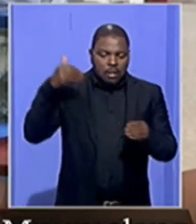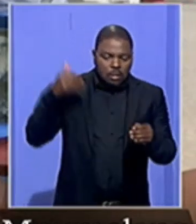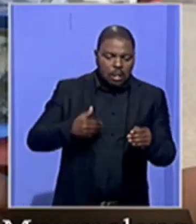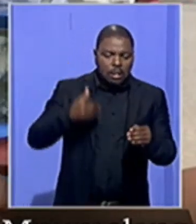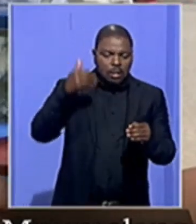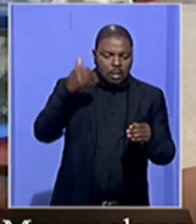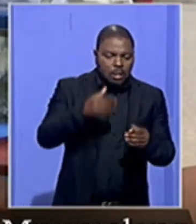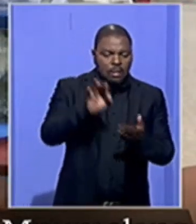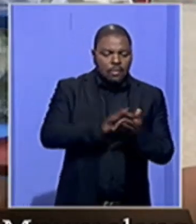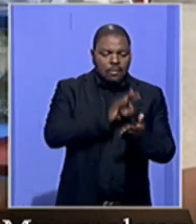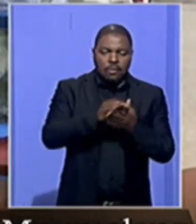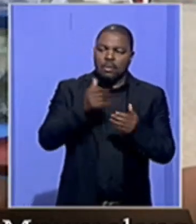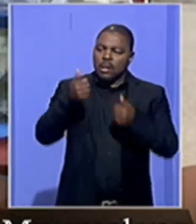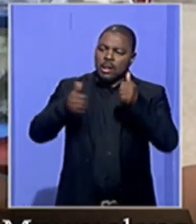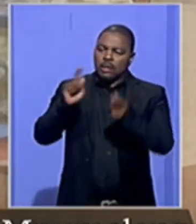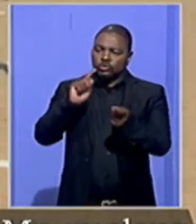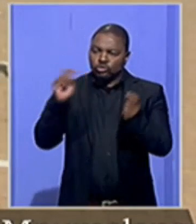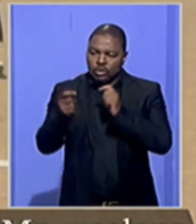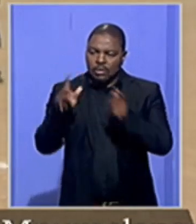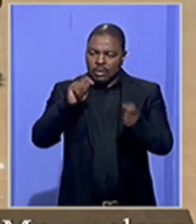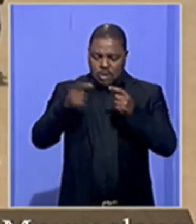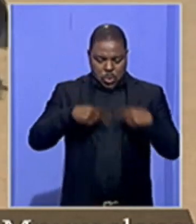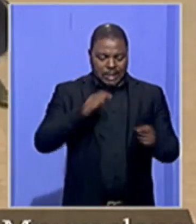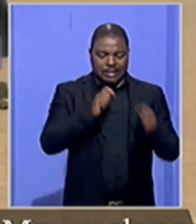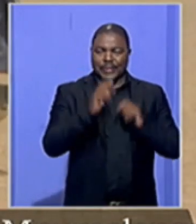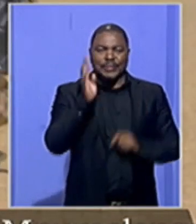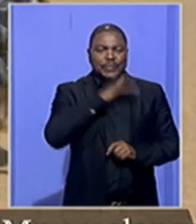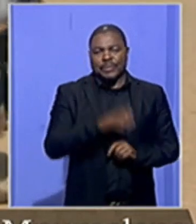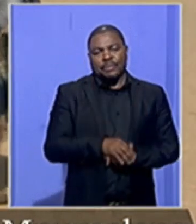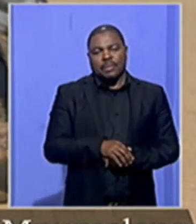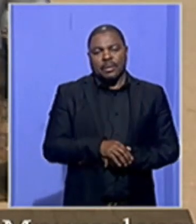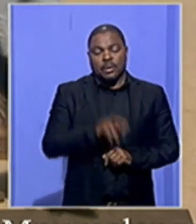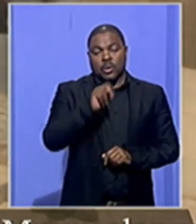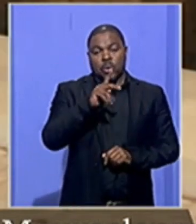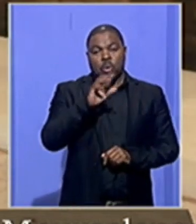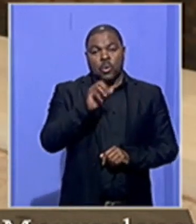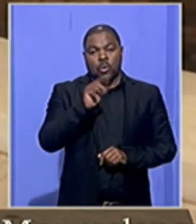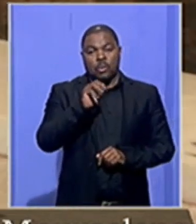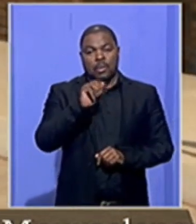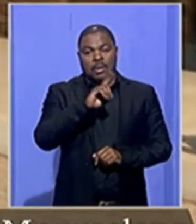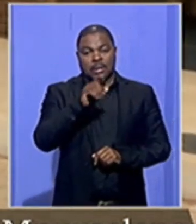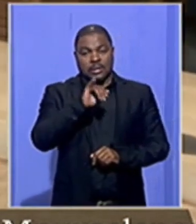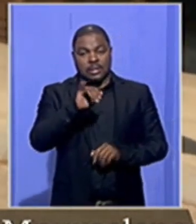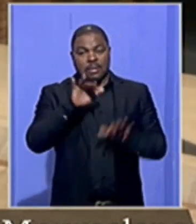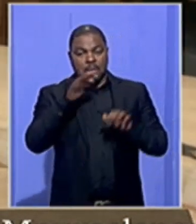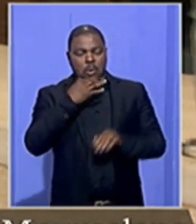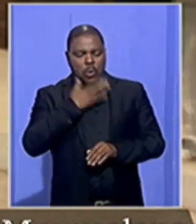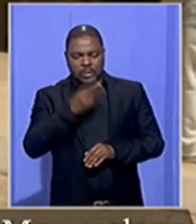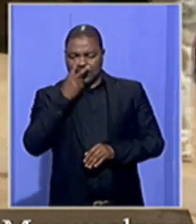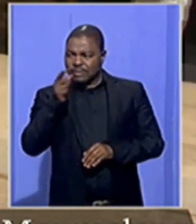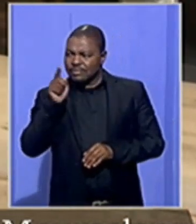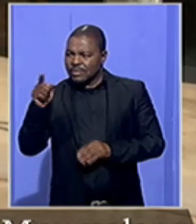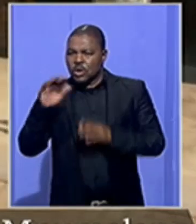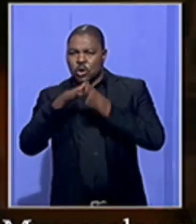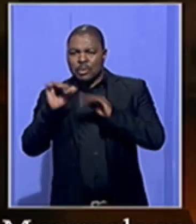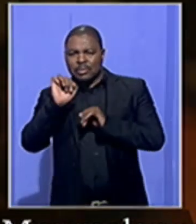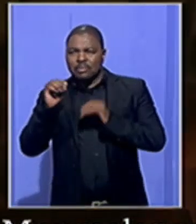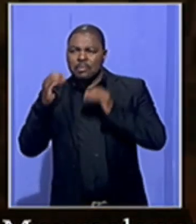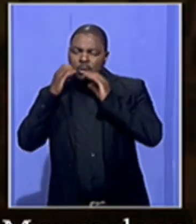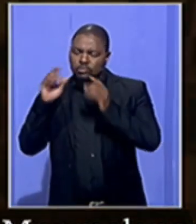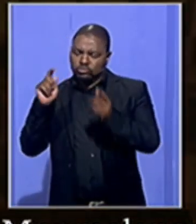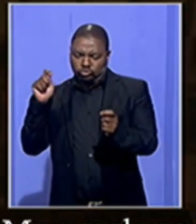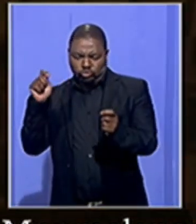of leadership, but nothing changes for us. Kwa Nkomazi gone bontsi jwa batlhophi ba re ba batla go bona phetogo kwa metseng ya bone kwa